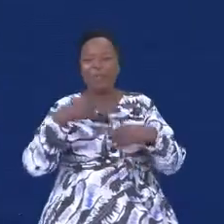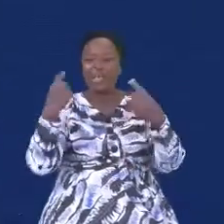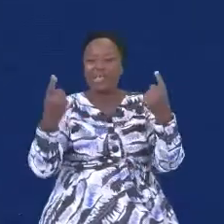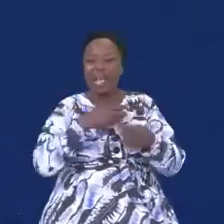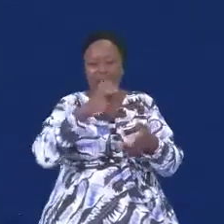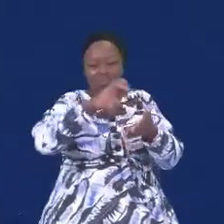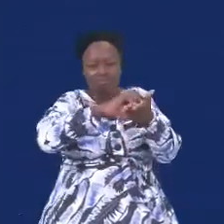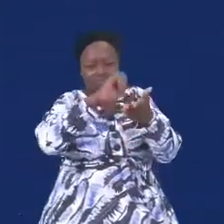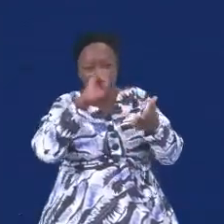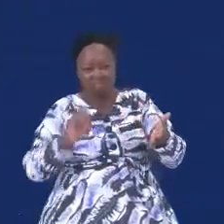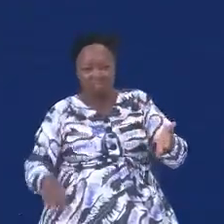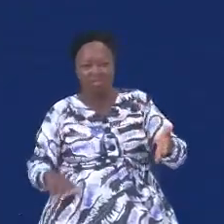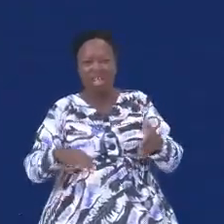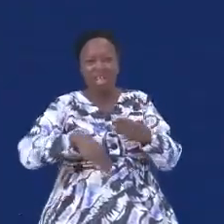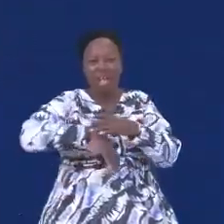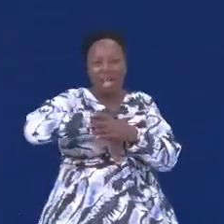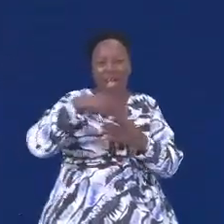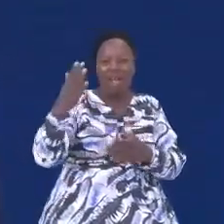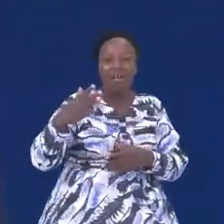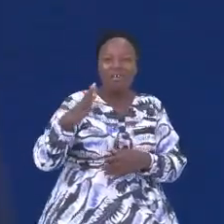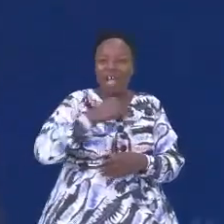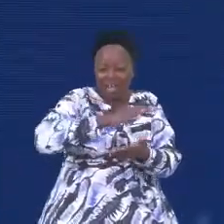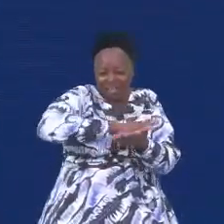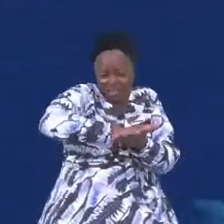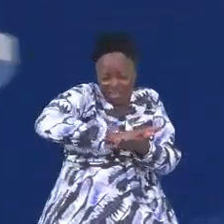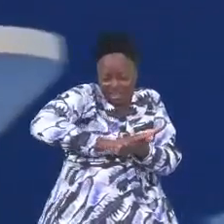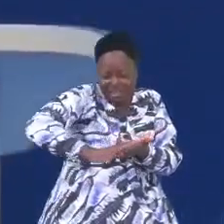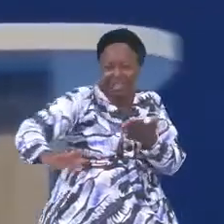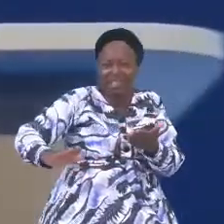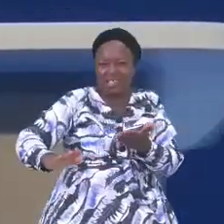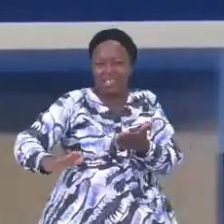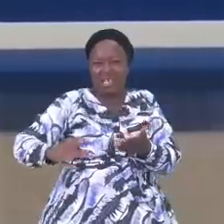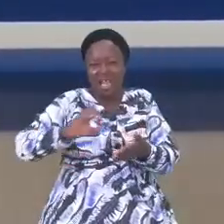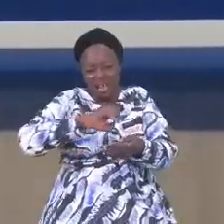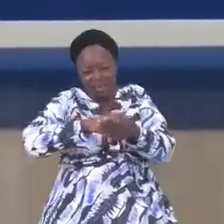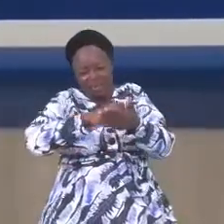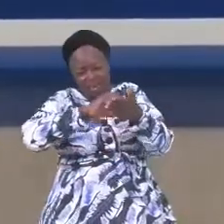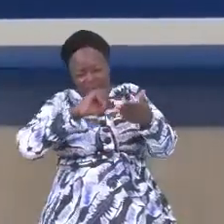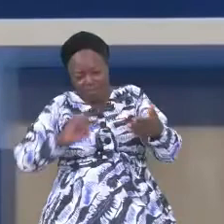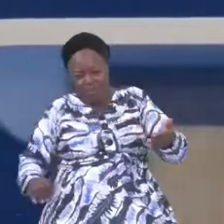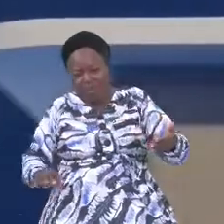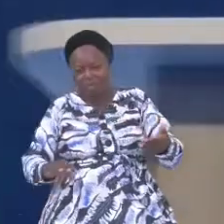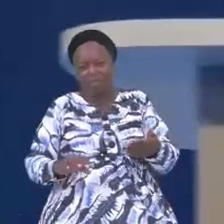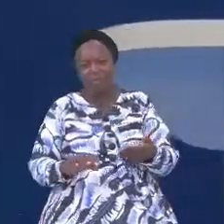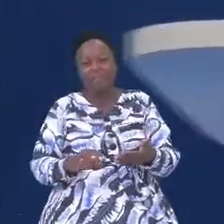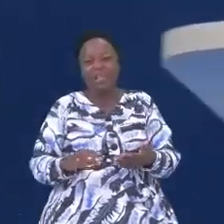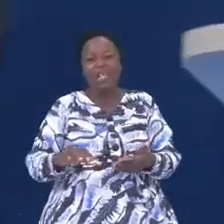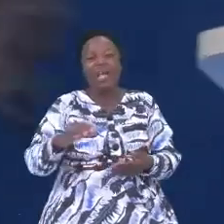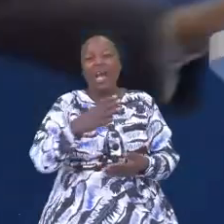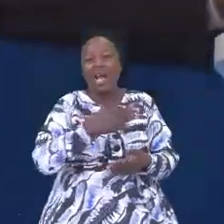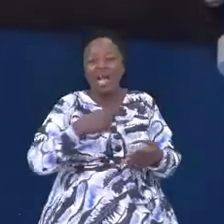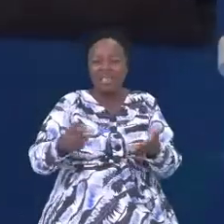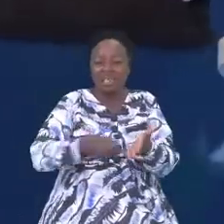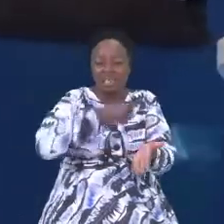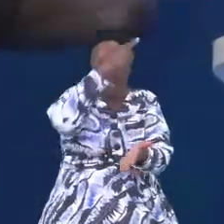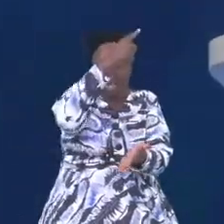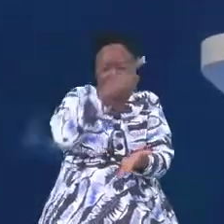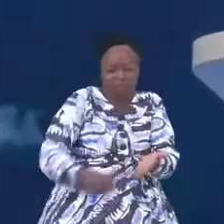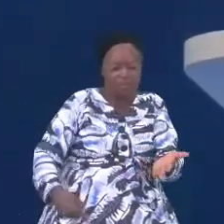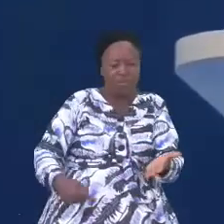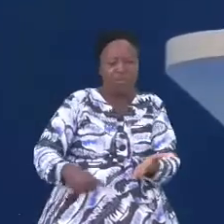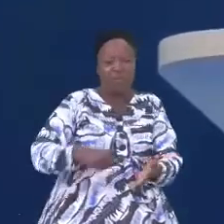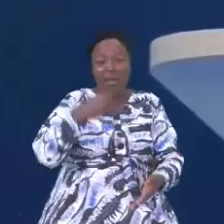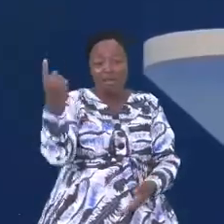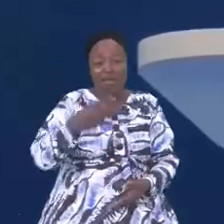blot out, and wipe out, and clean out, and erase